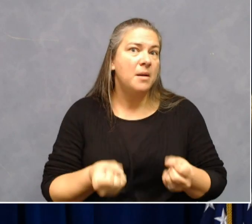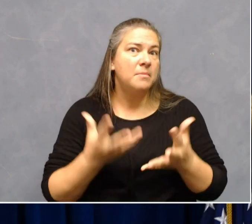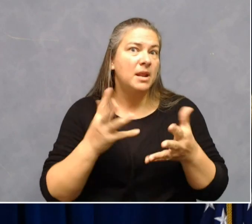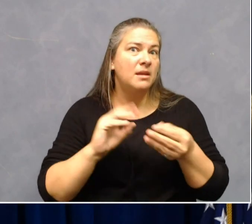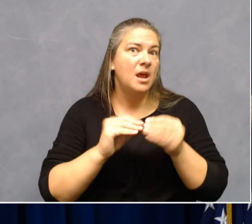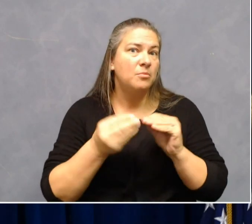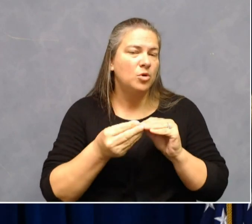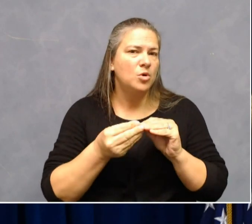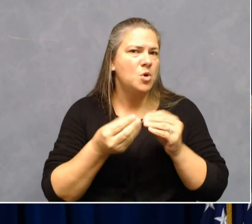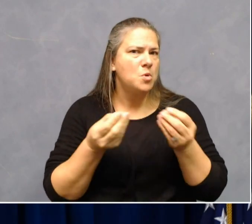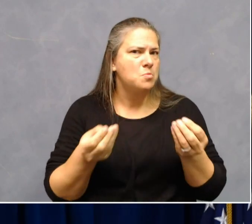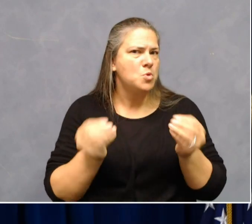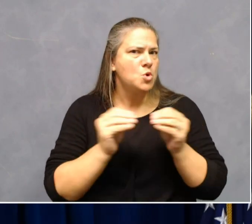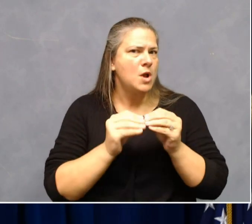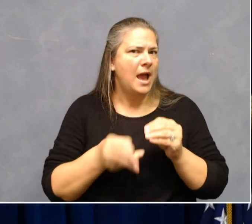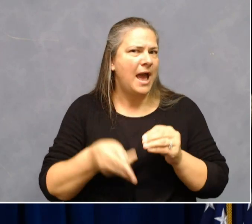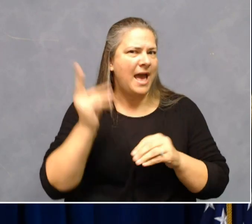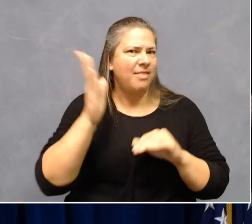than it was in the summer.